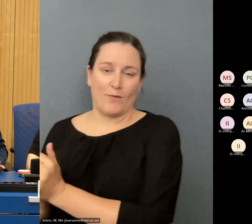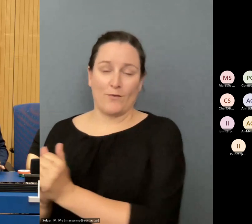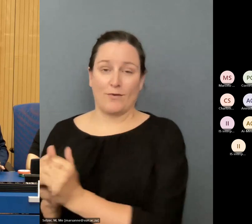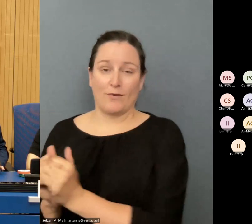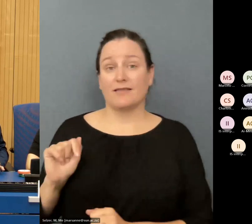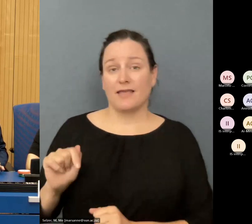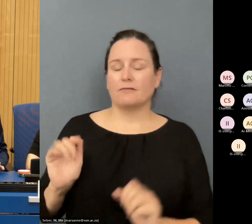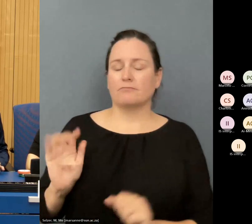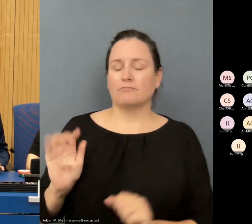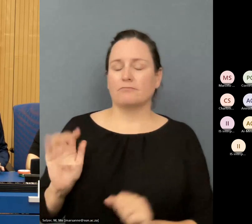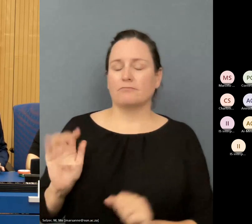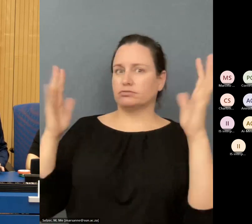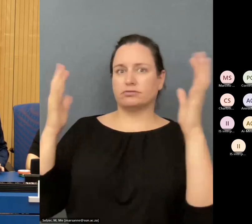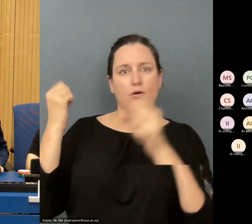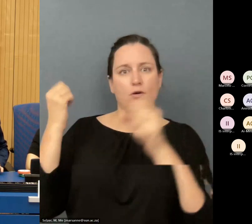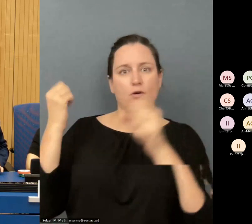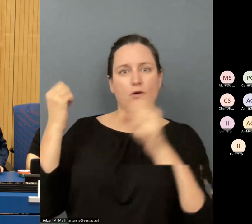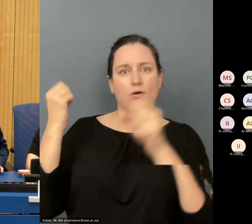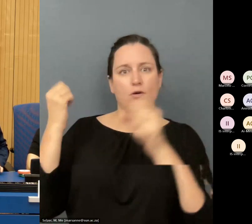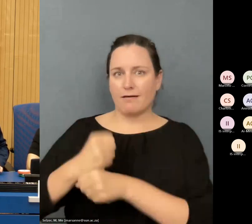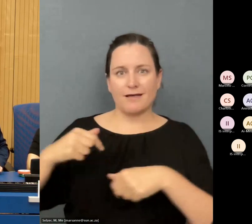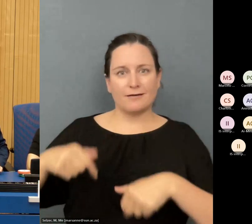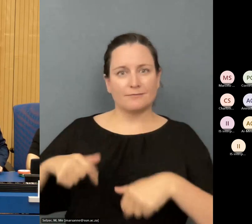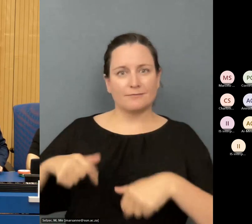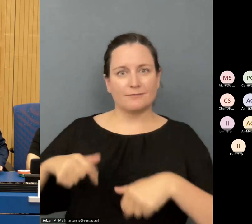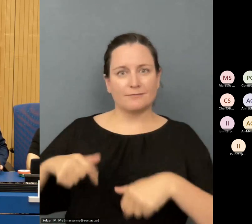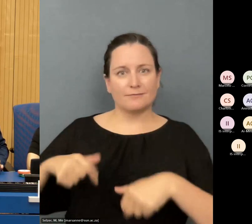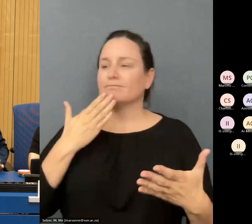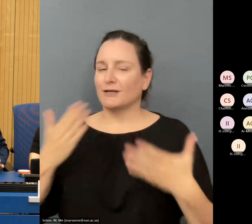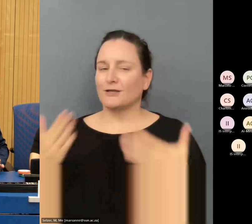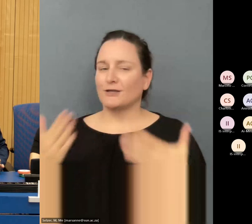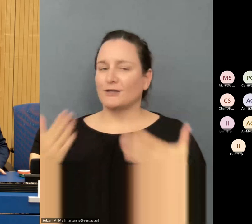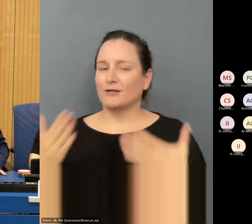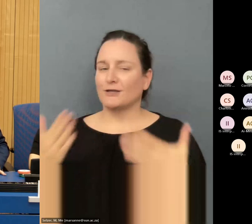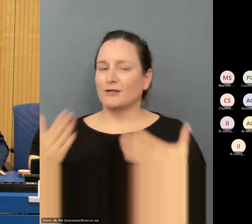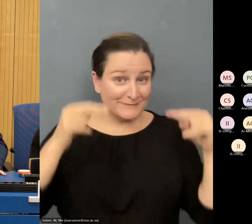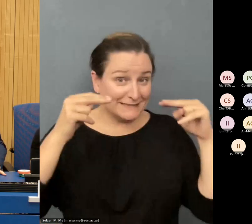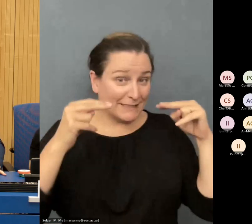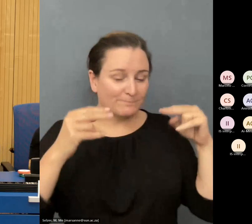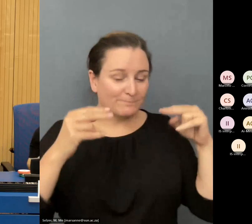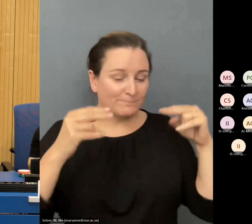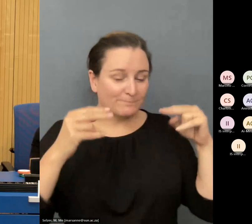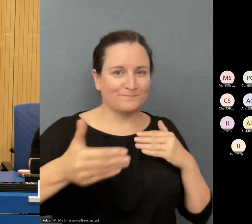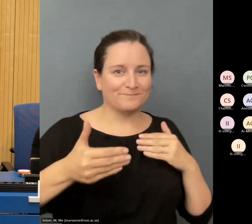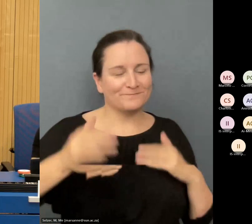today and give them that love. Thank you so much. I'll see you all soon.